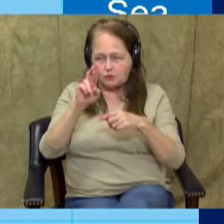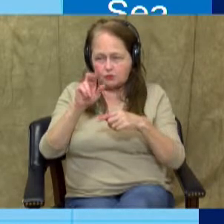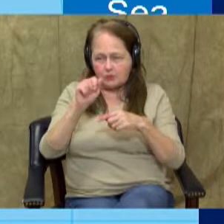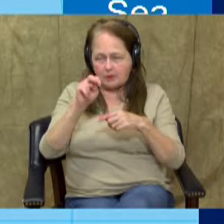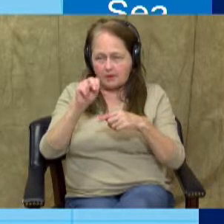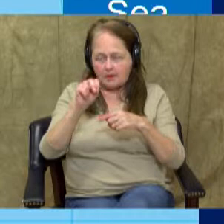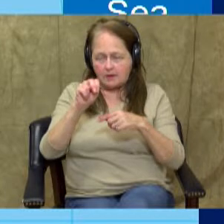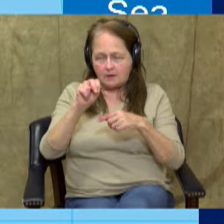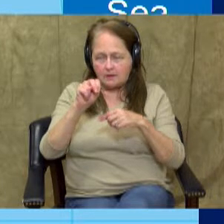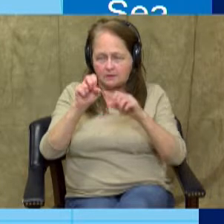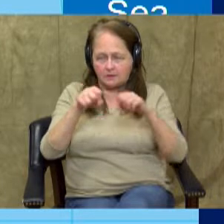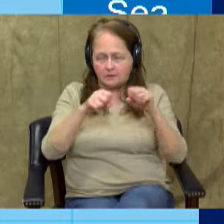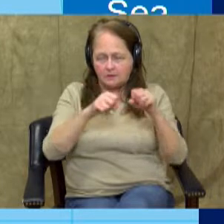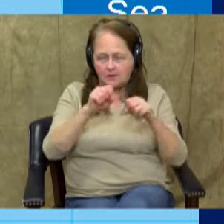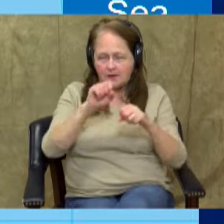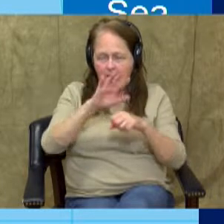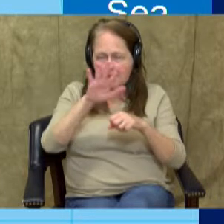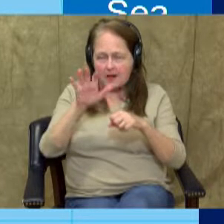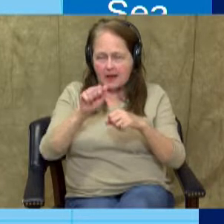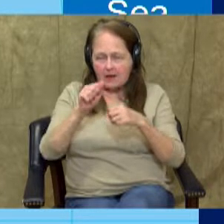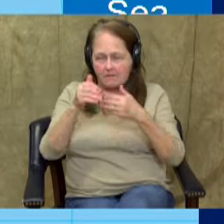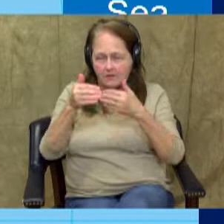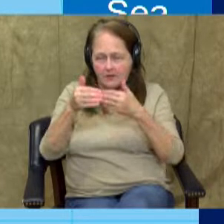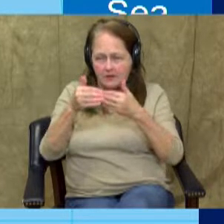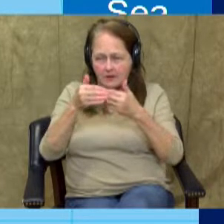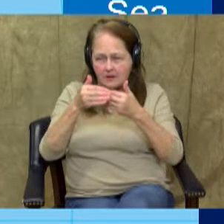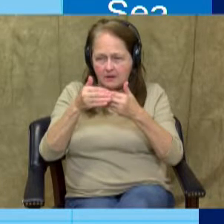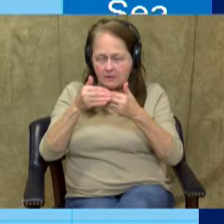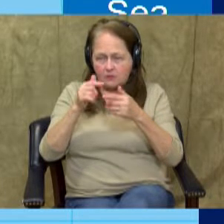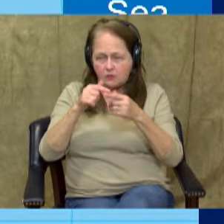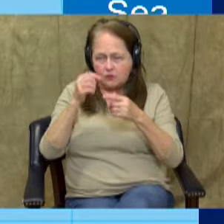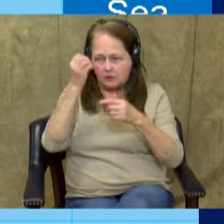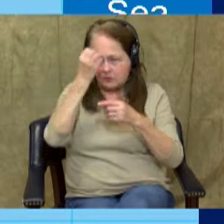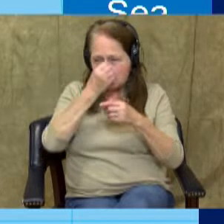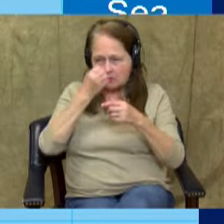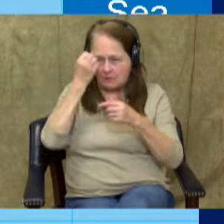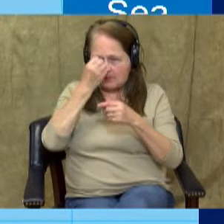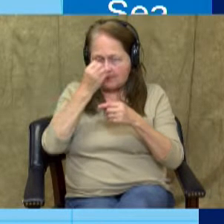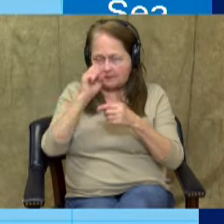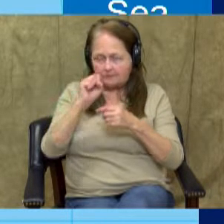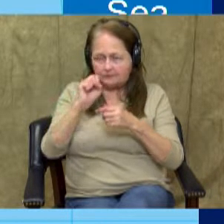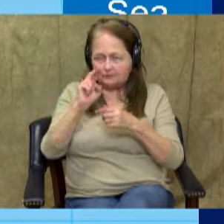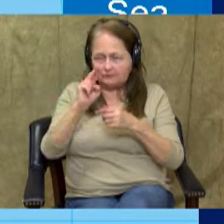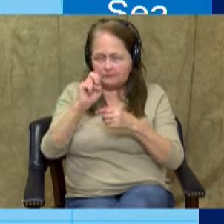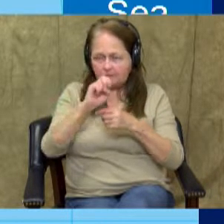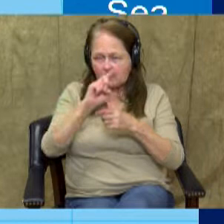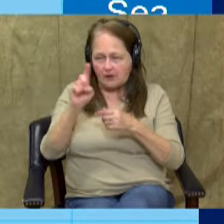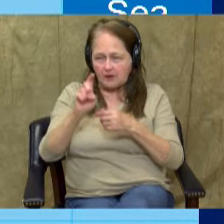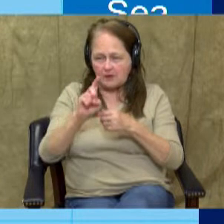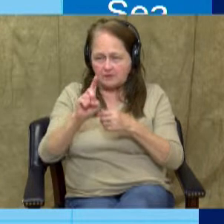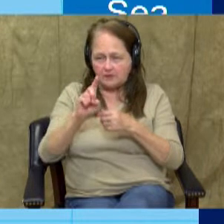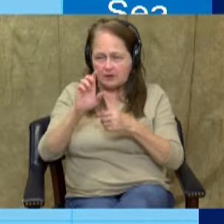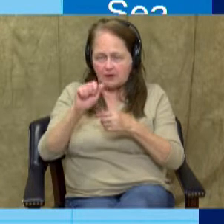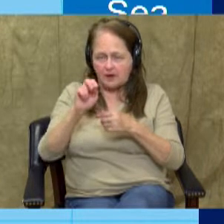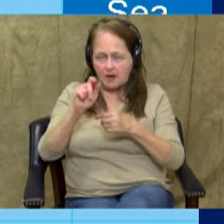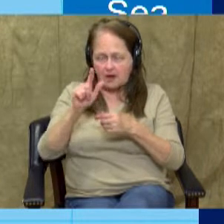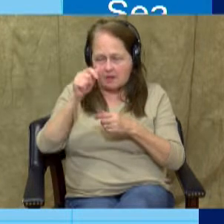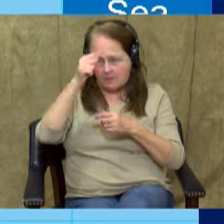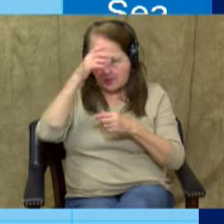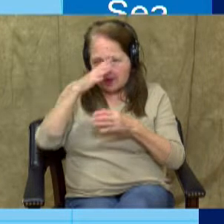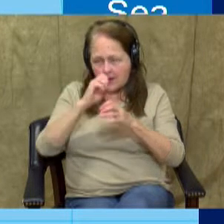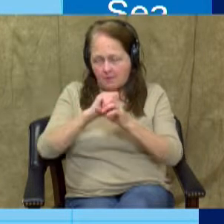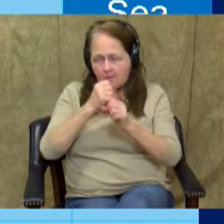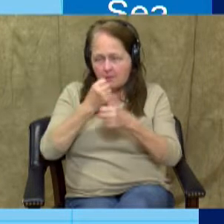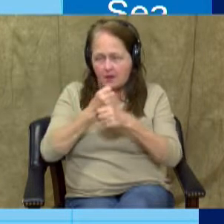the closest point that Africa comes to Europe. We also have the Suez Canal, which is a man-made